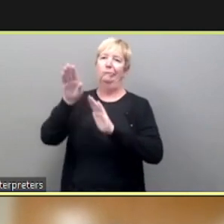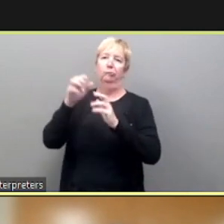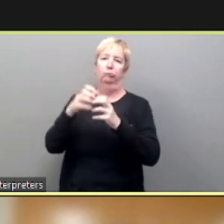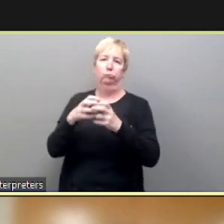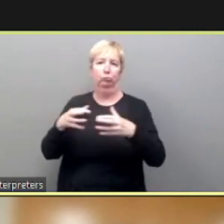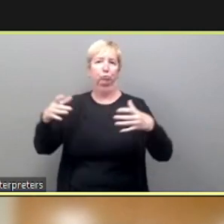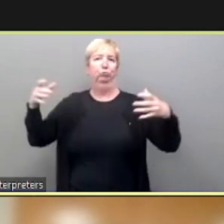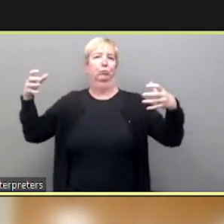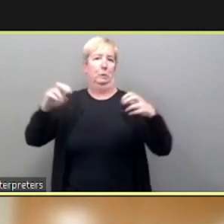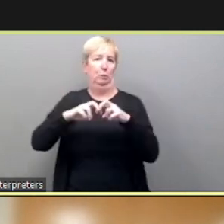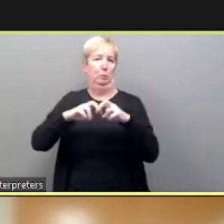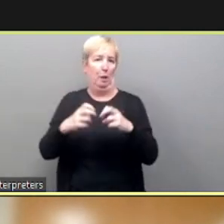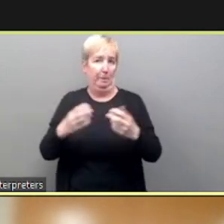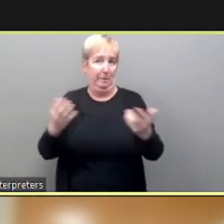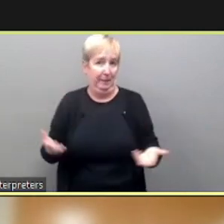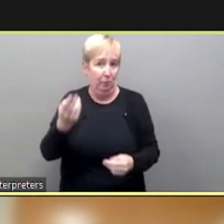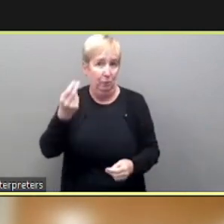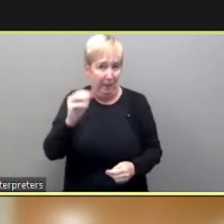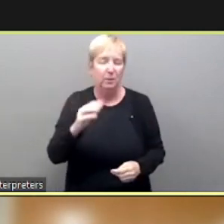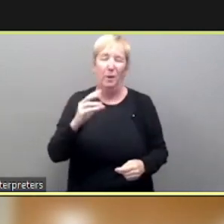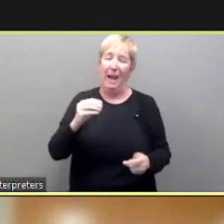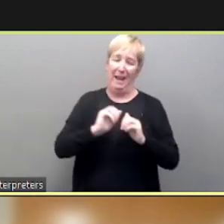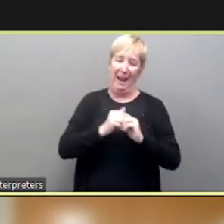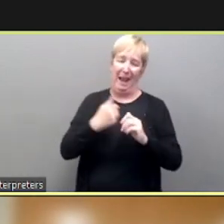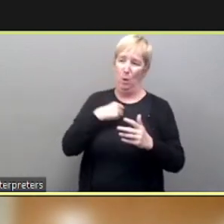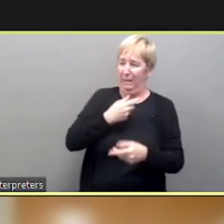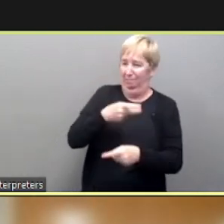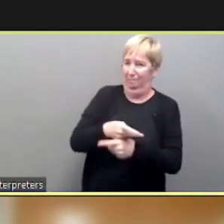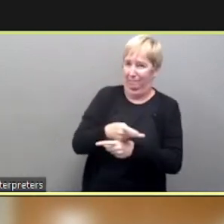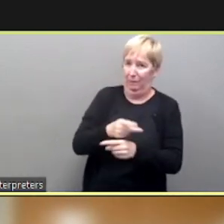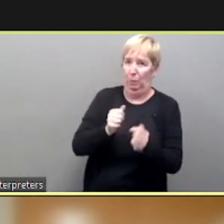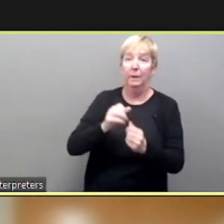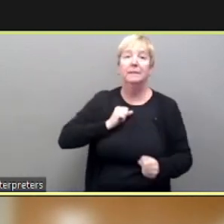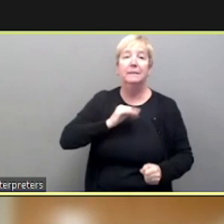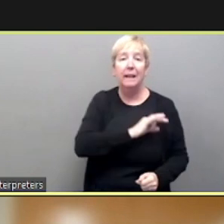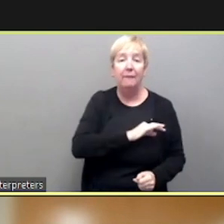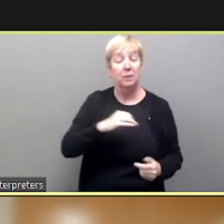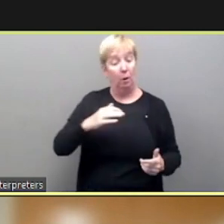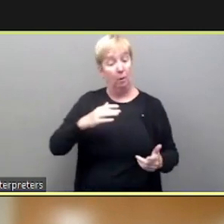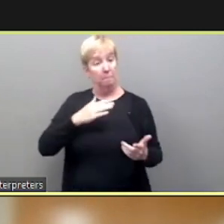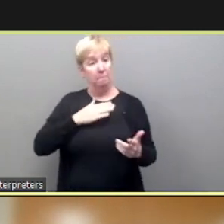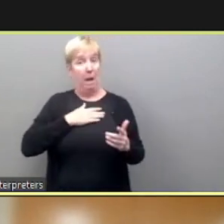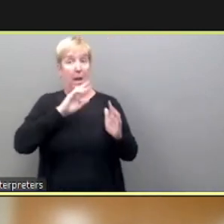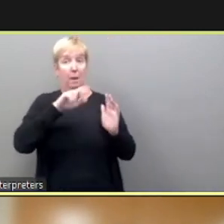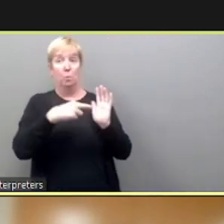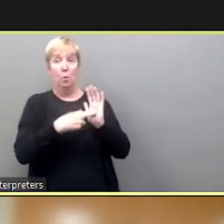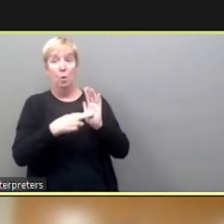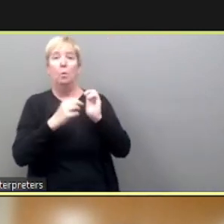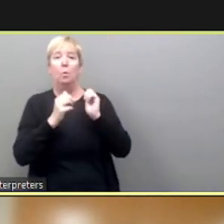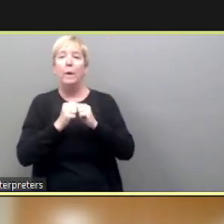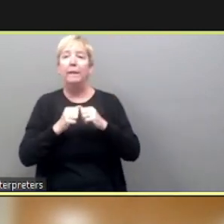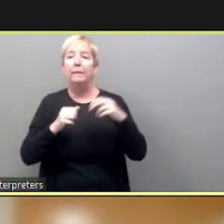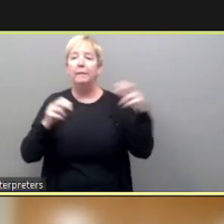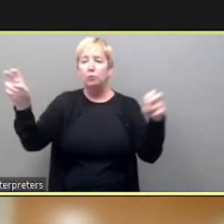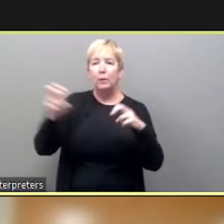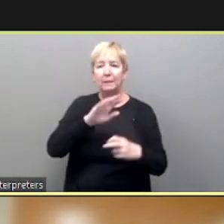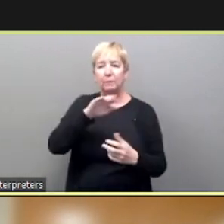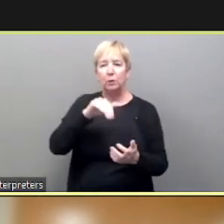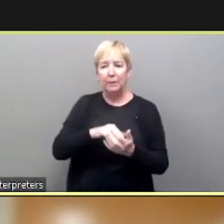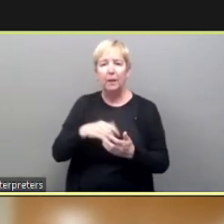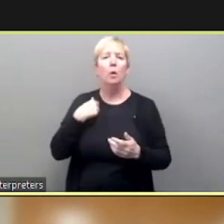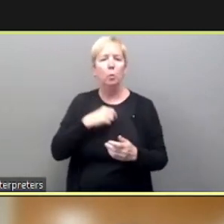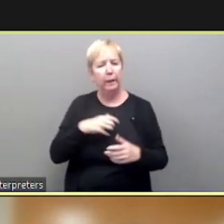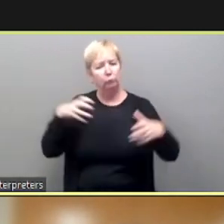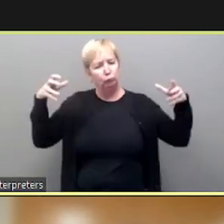situation. So part of my role with the State Call and Transfer Center means that I get to partner and meet several times a week